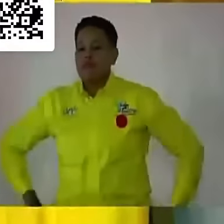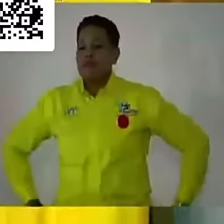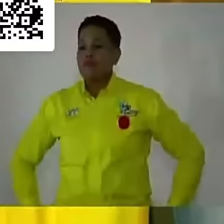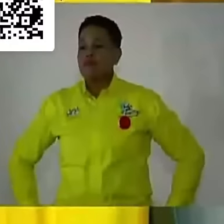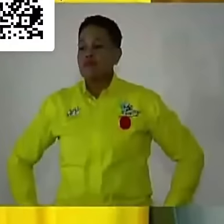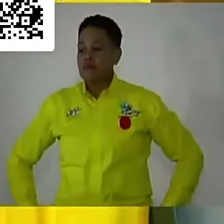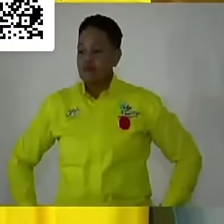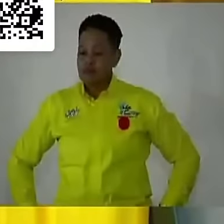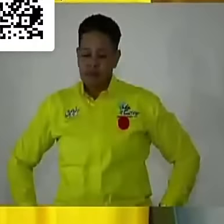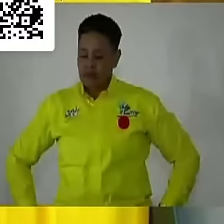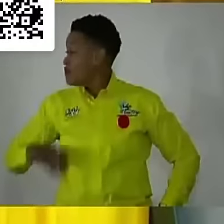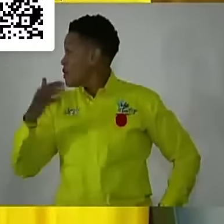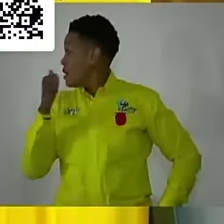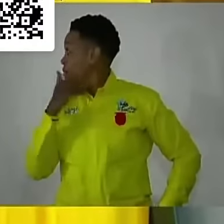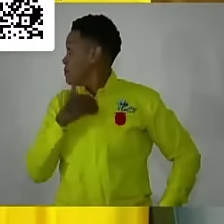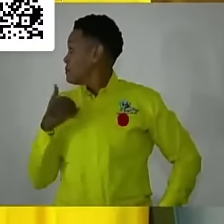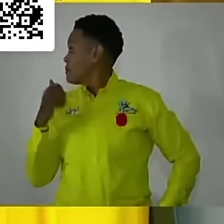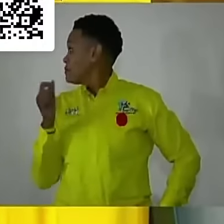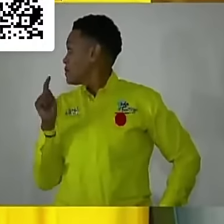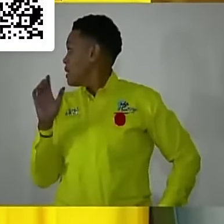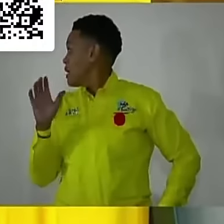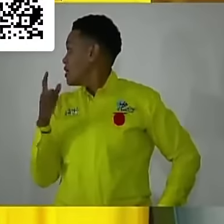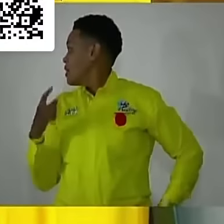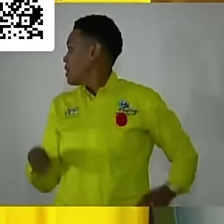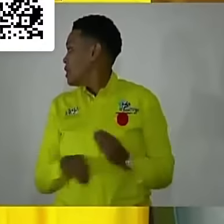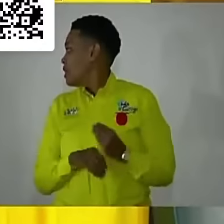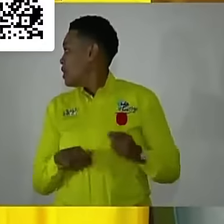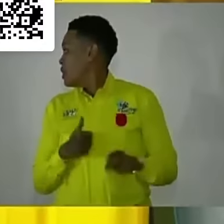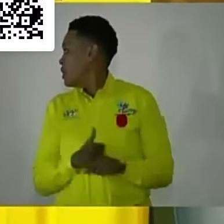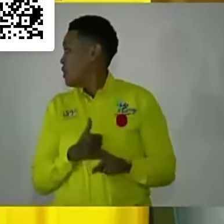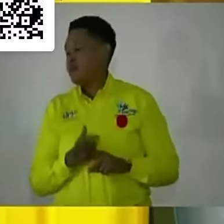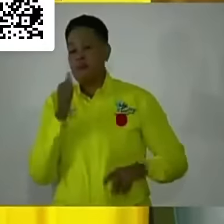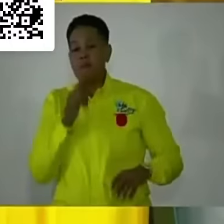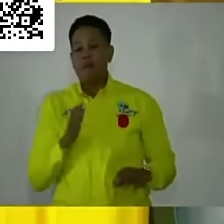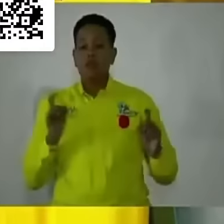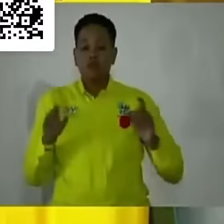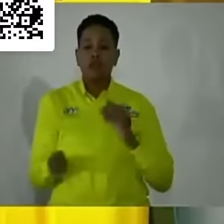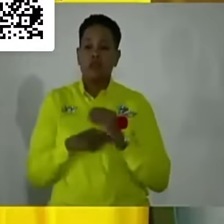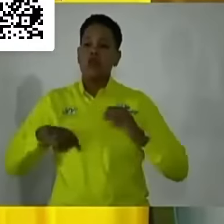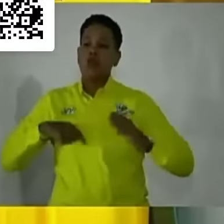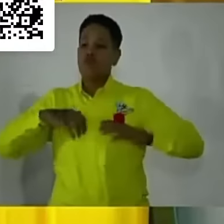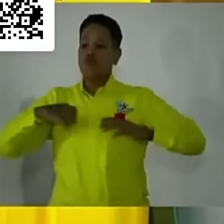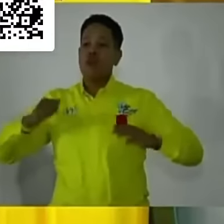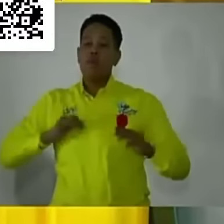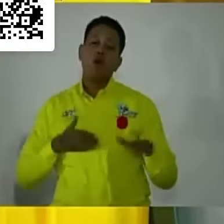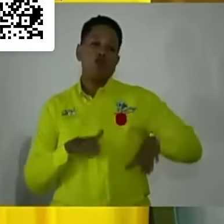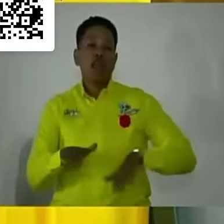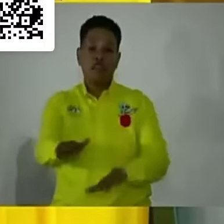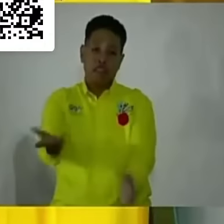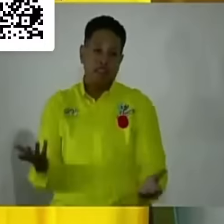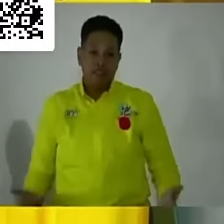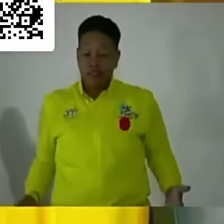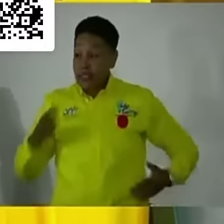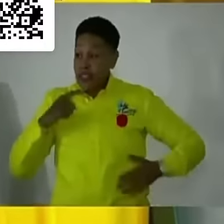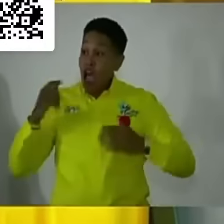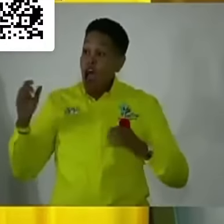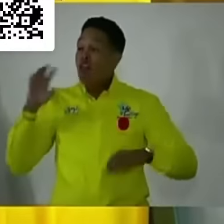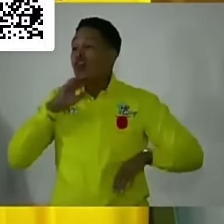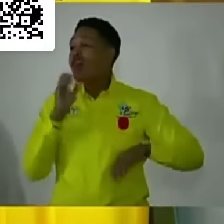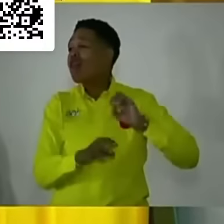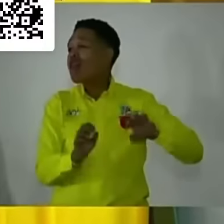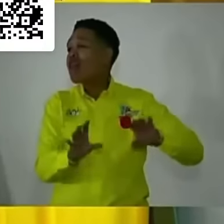Go Speaker. ahead, member from St. Catherine West. Thank you. Madam Speaker, we have been robbed of our rivers. The constant pollution